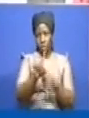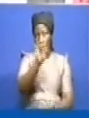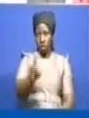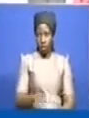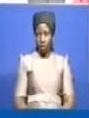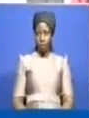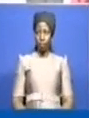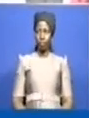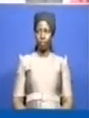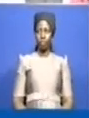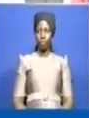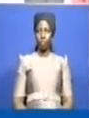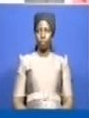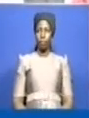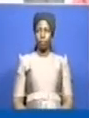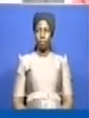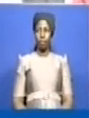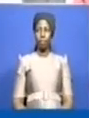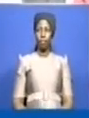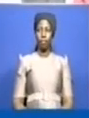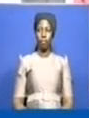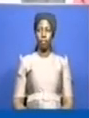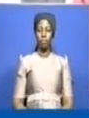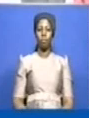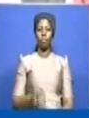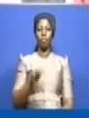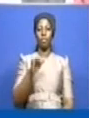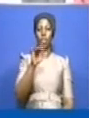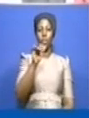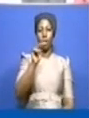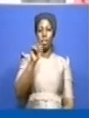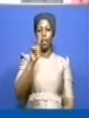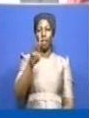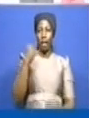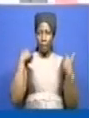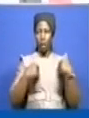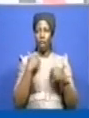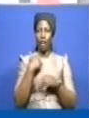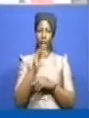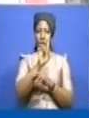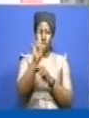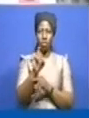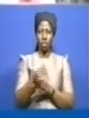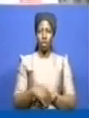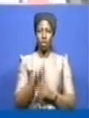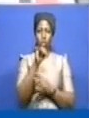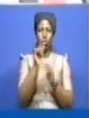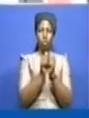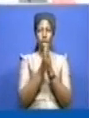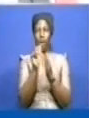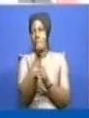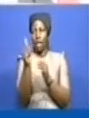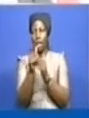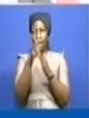President, my name is Yunis Omolo from NTV. Yeah. I have a question. Yeah. When are you and other leaders going to lead